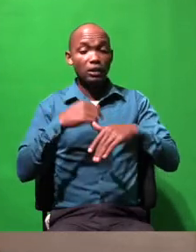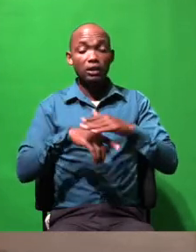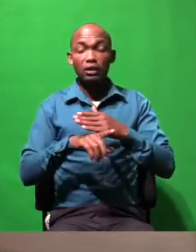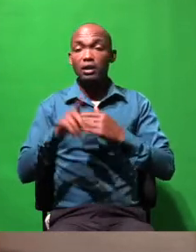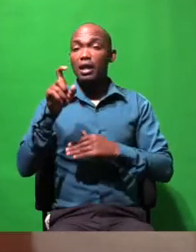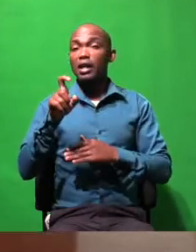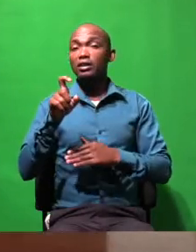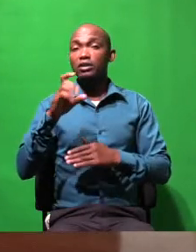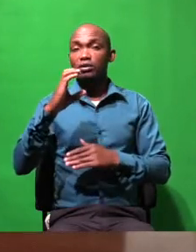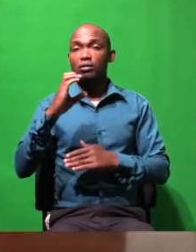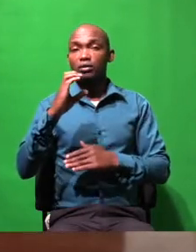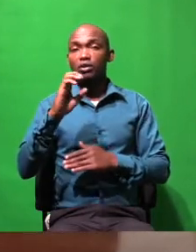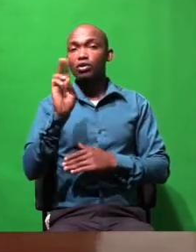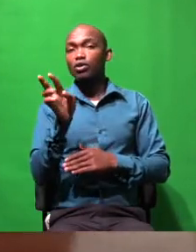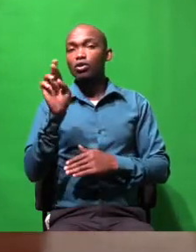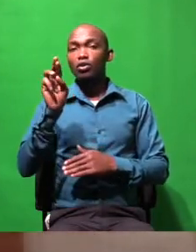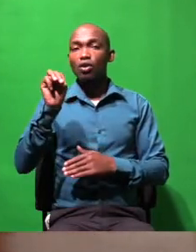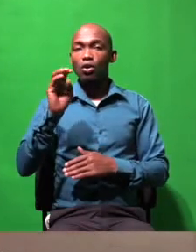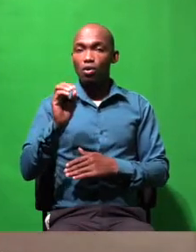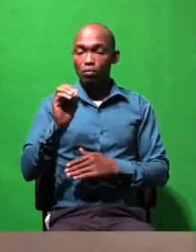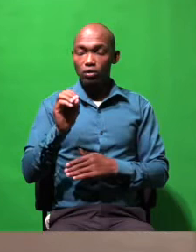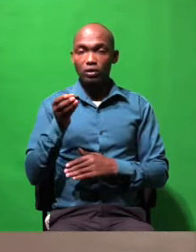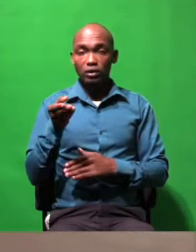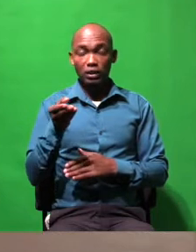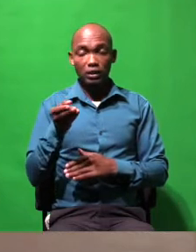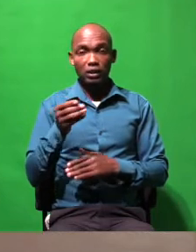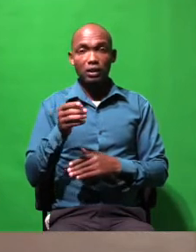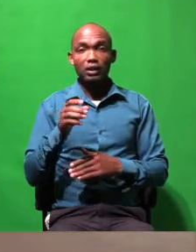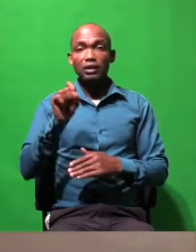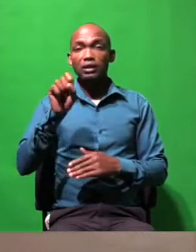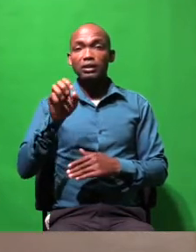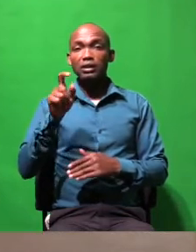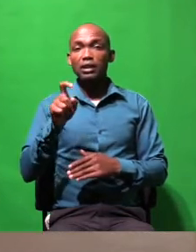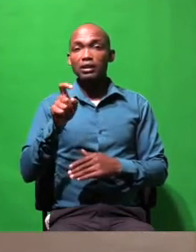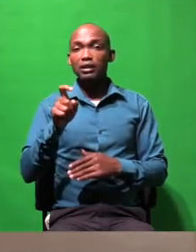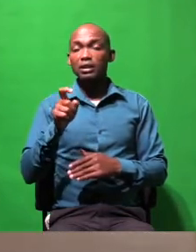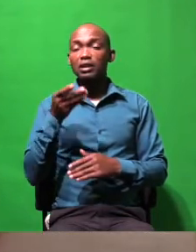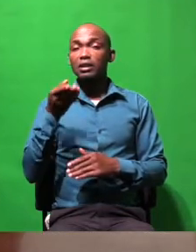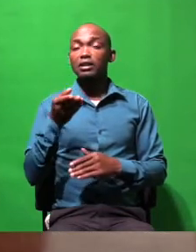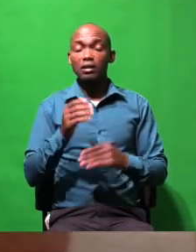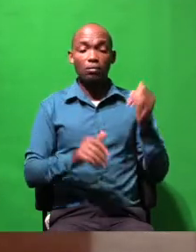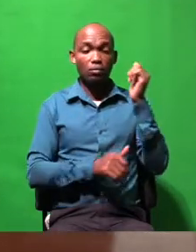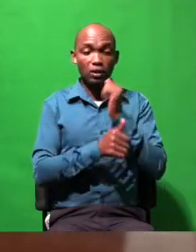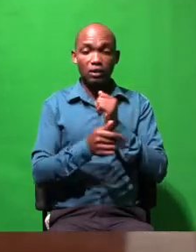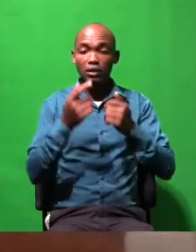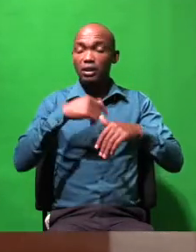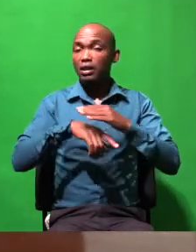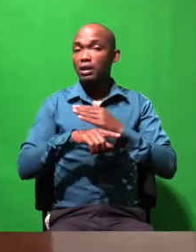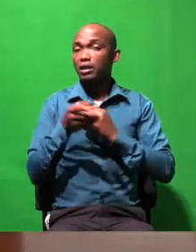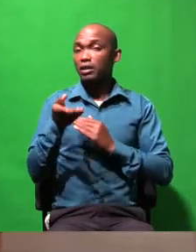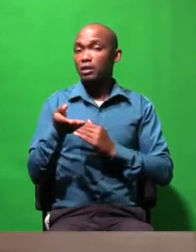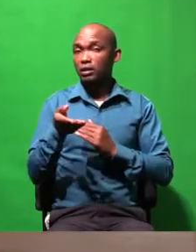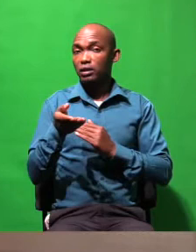X chromosomes? When the sex-linked gene carried or present in this chromosome